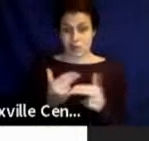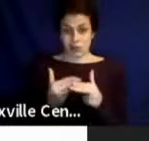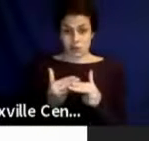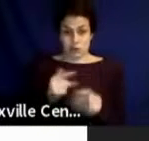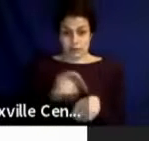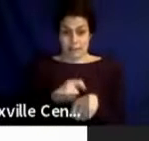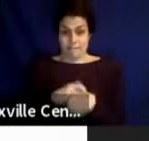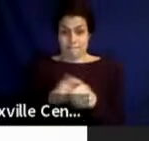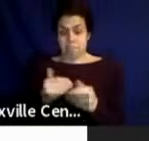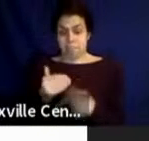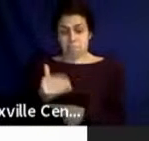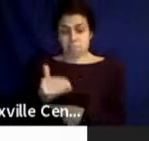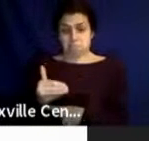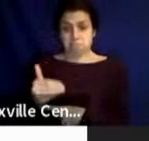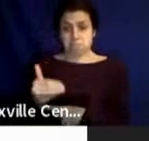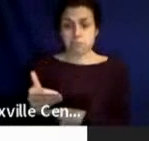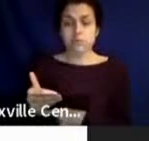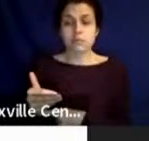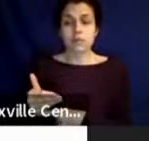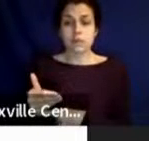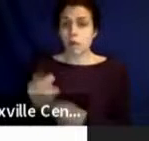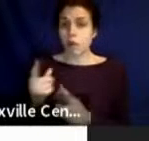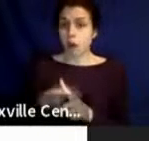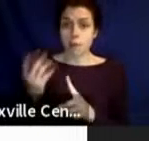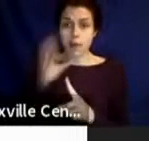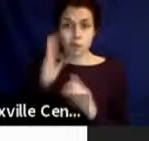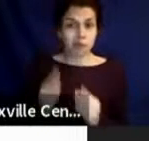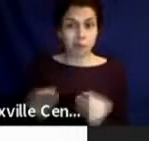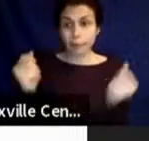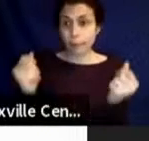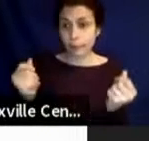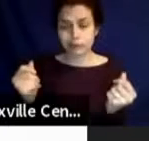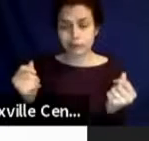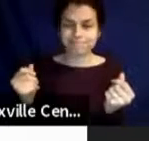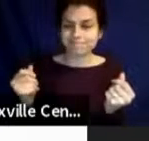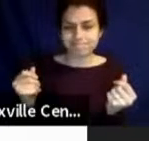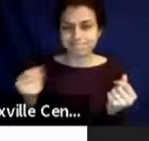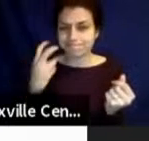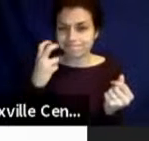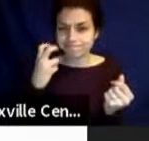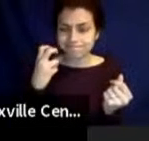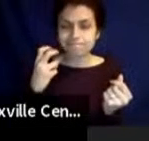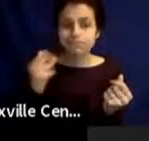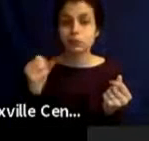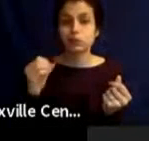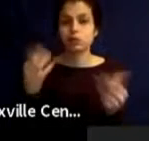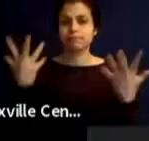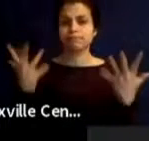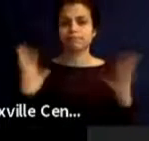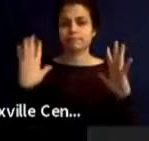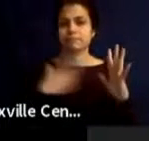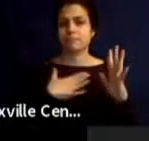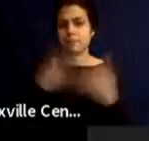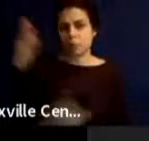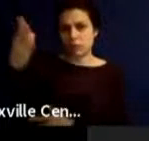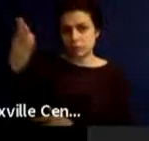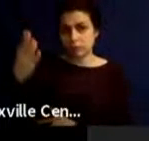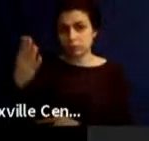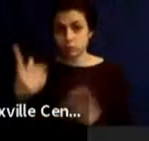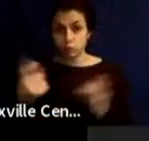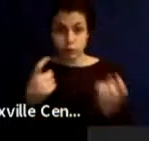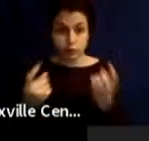say that this should just automatically correct itself. So, Dr. Gocher, that completes my presentation. I'd be happy to take any